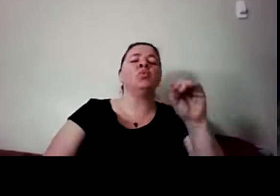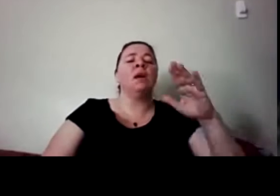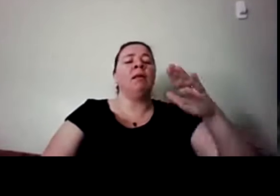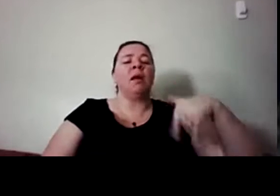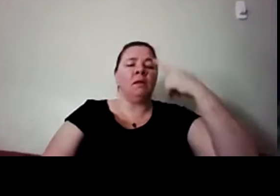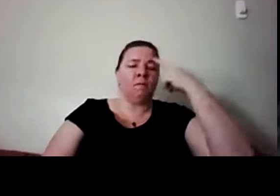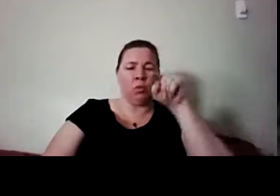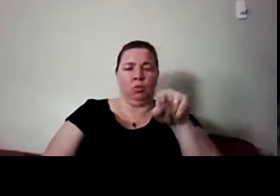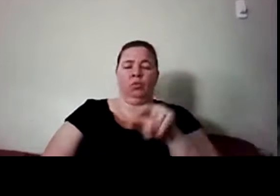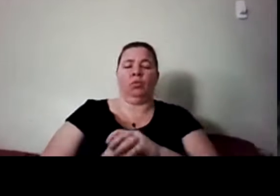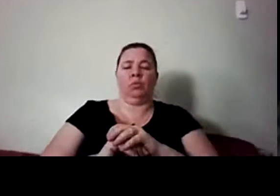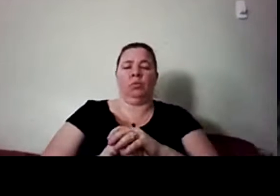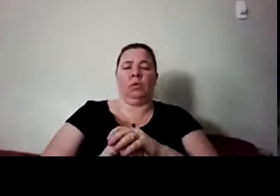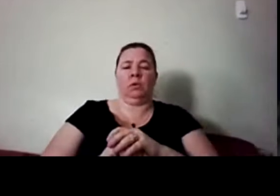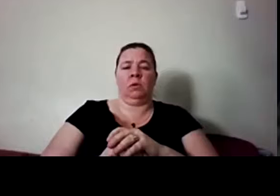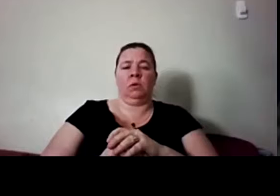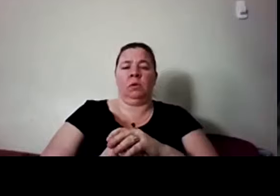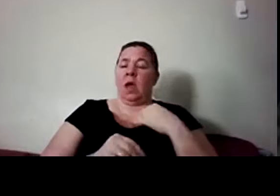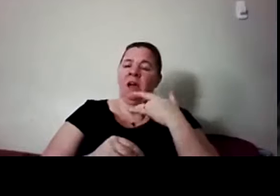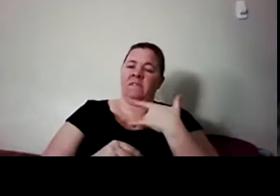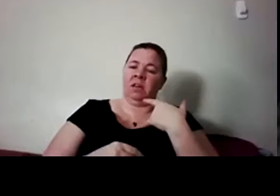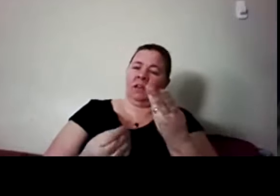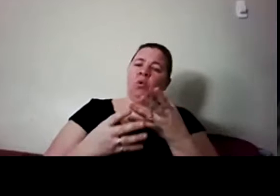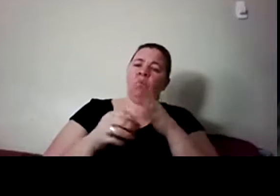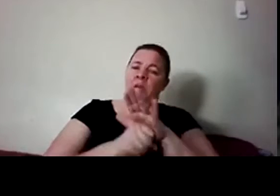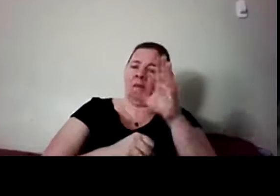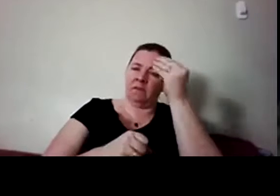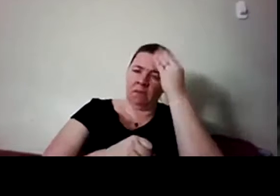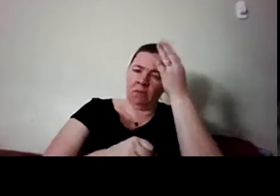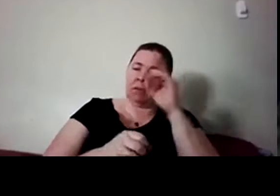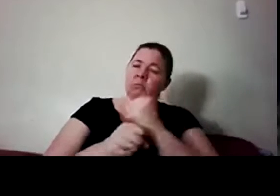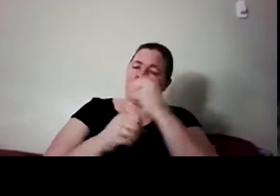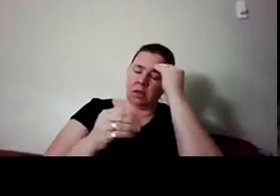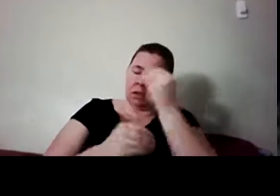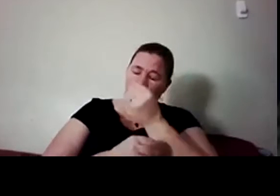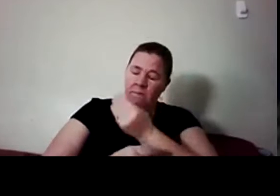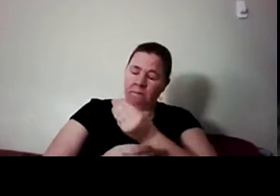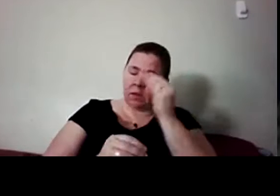say. I believe I've given you enough information to make informed decisions, right?